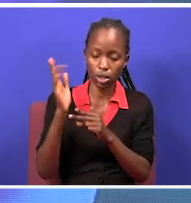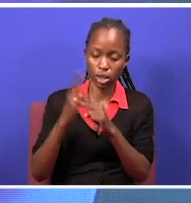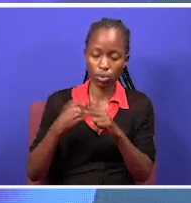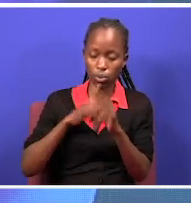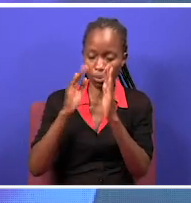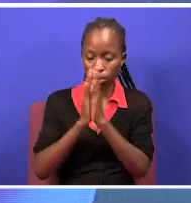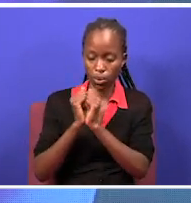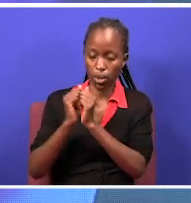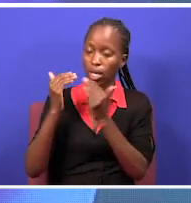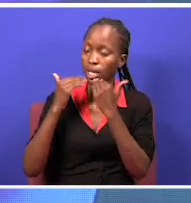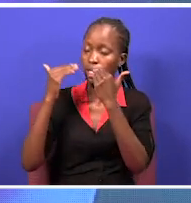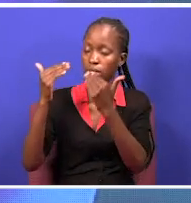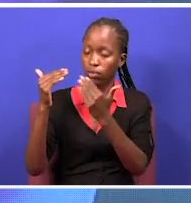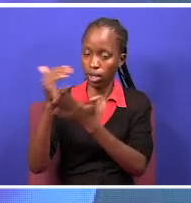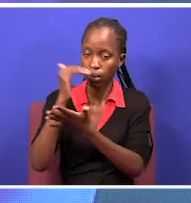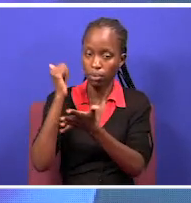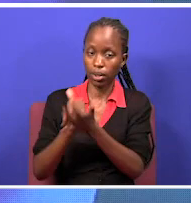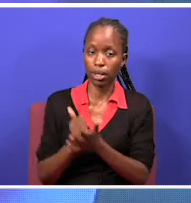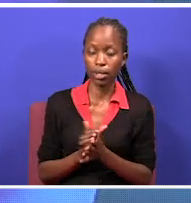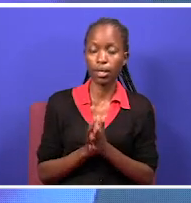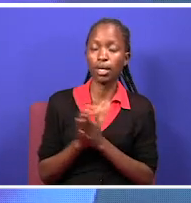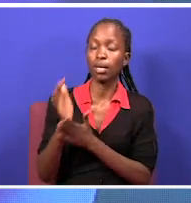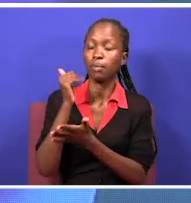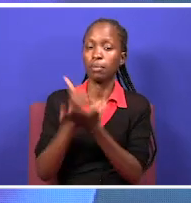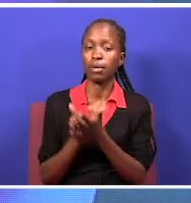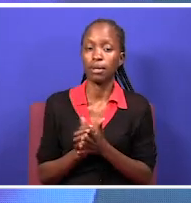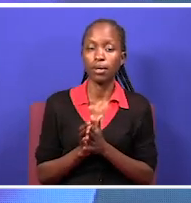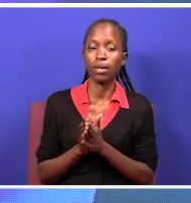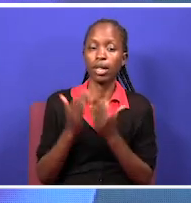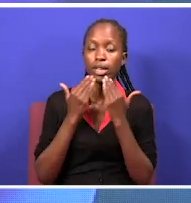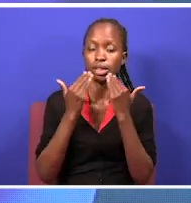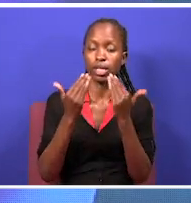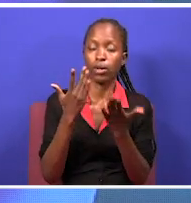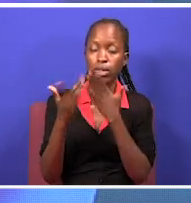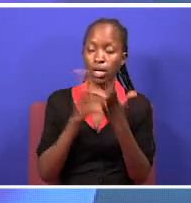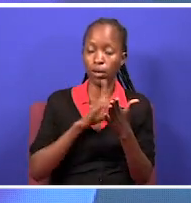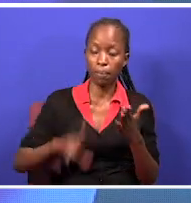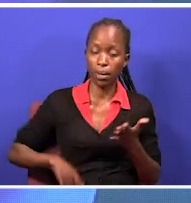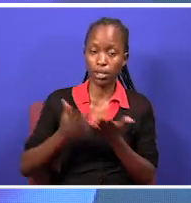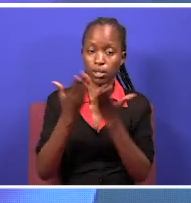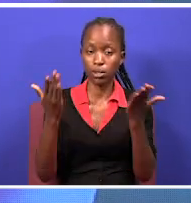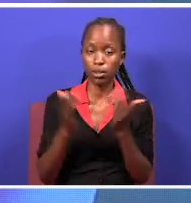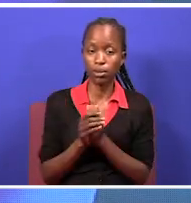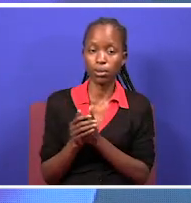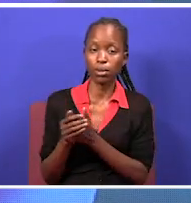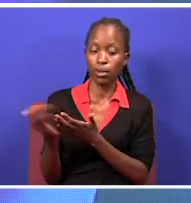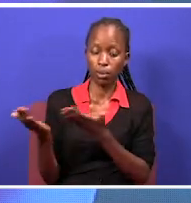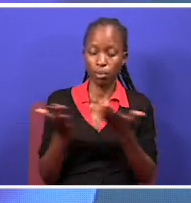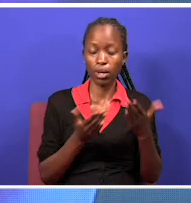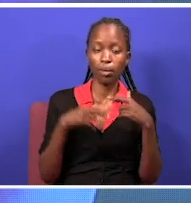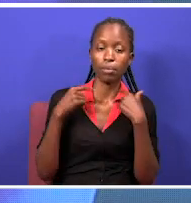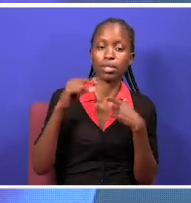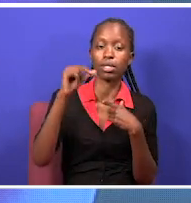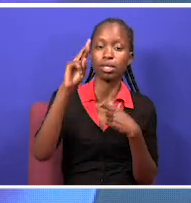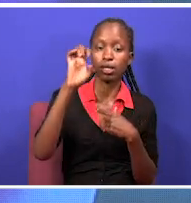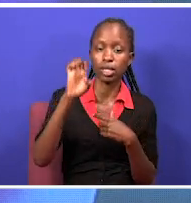with thanksgiving. Amen. Amen. Thank you. The Lord bless you. Let me bring on Pastor